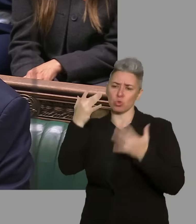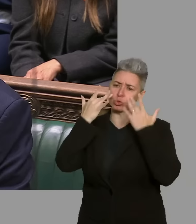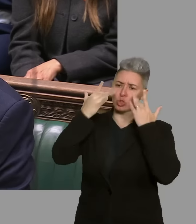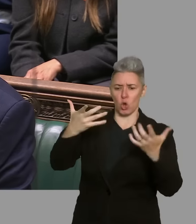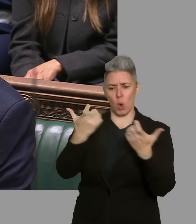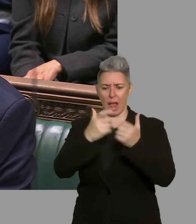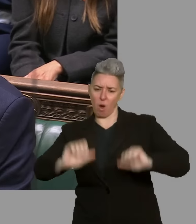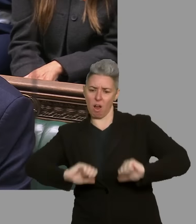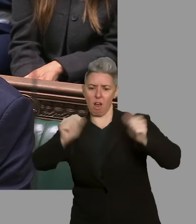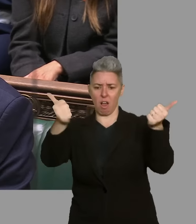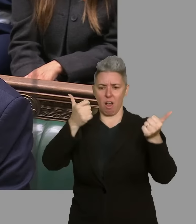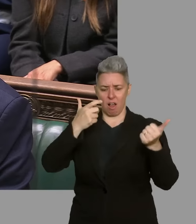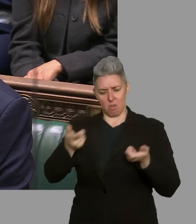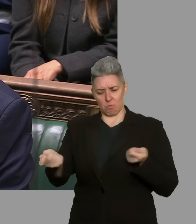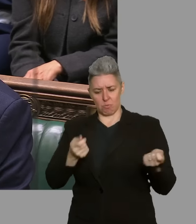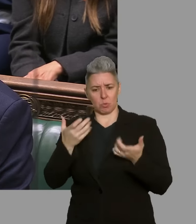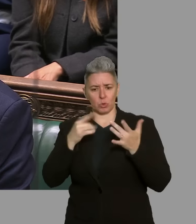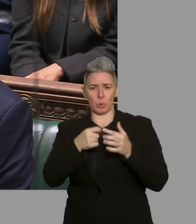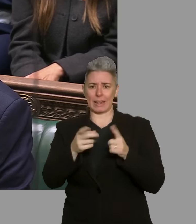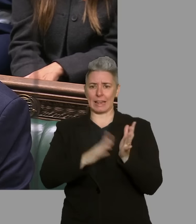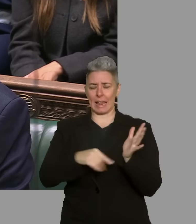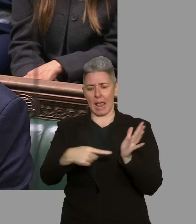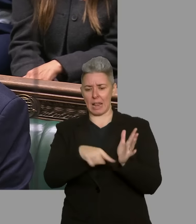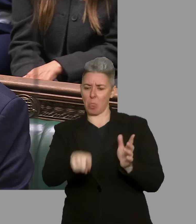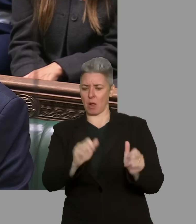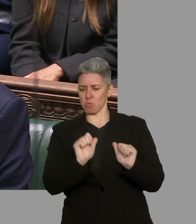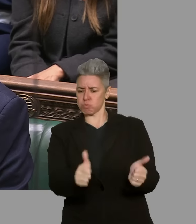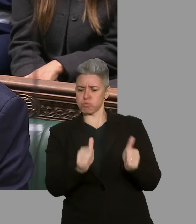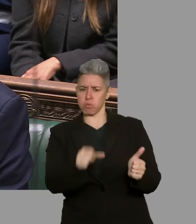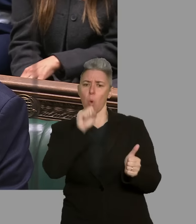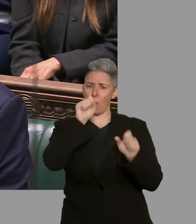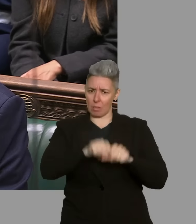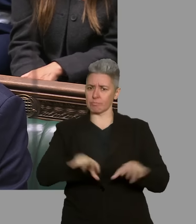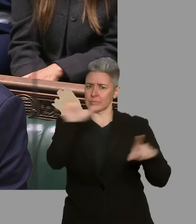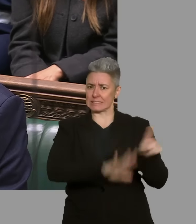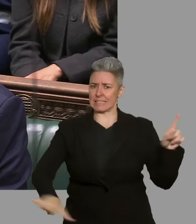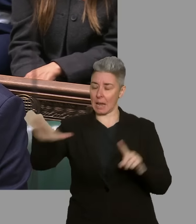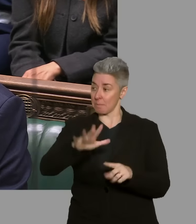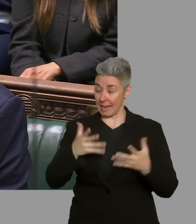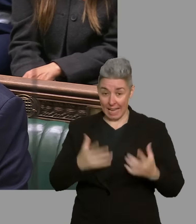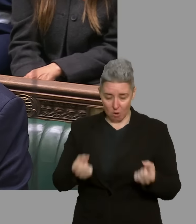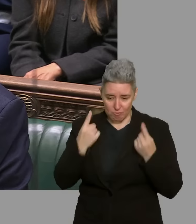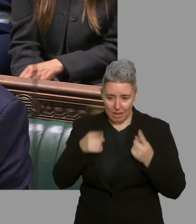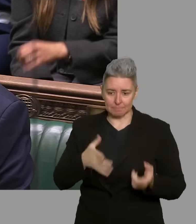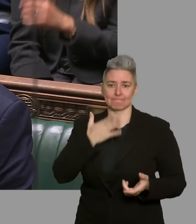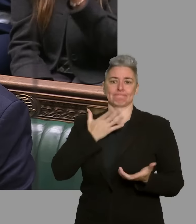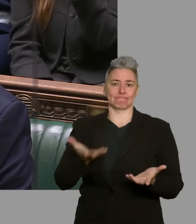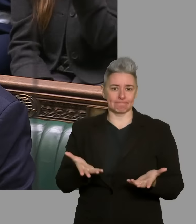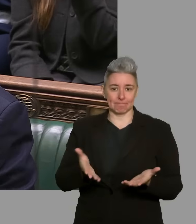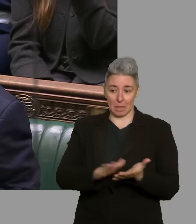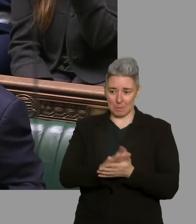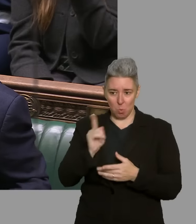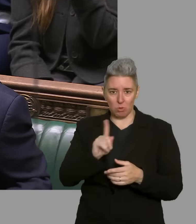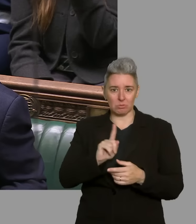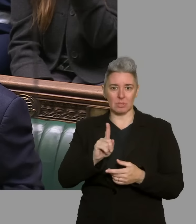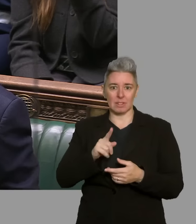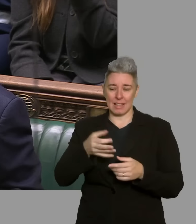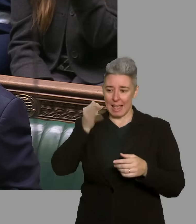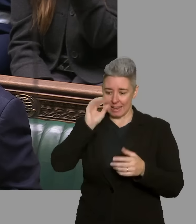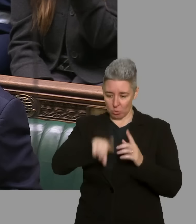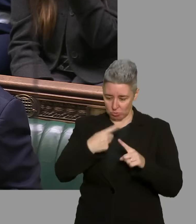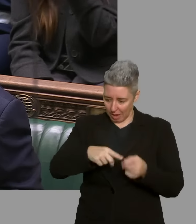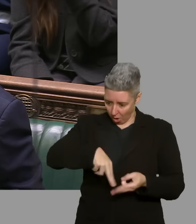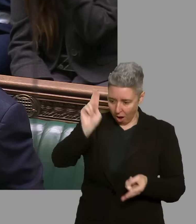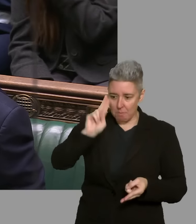means. Cutting local services, raising council tax, failing to protect the public. That's all reform have to